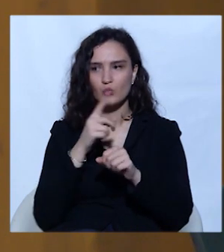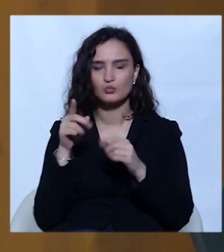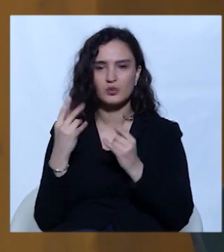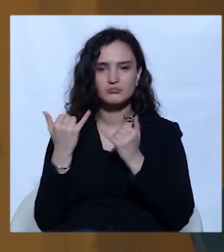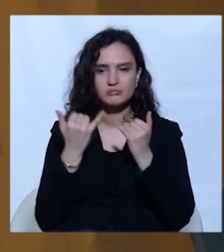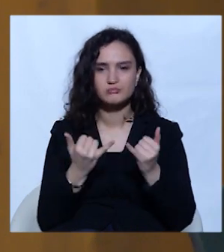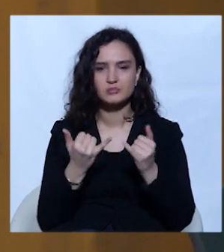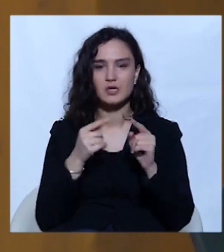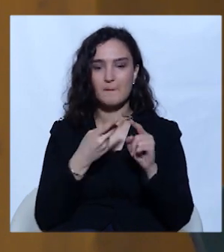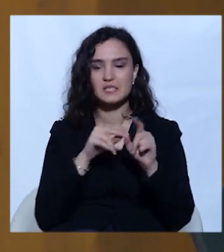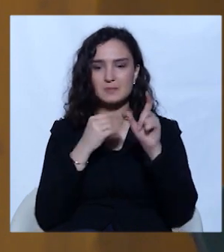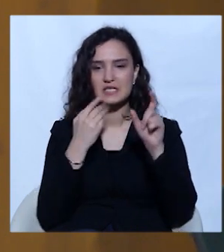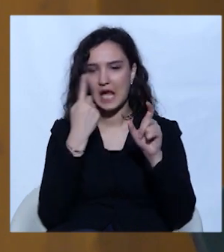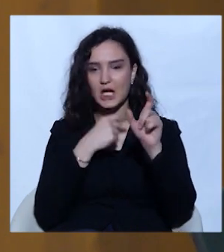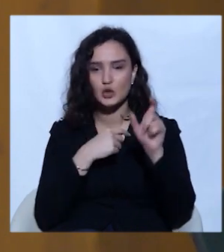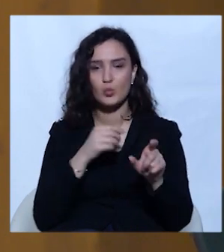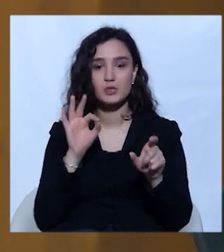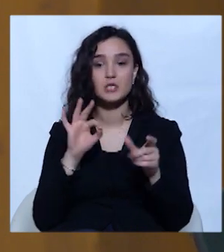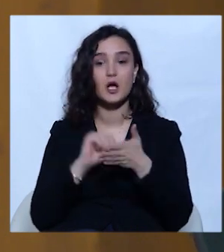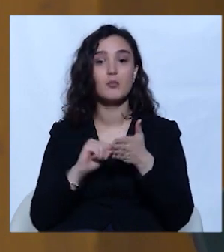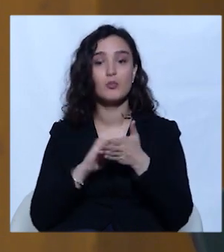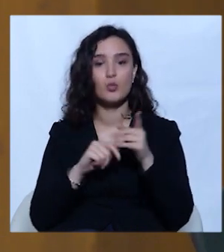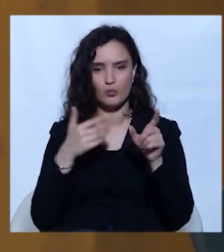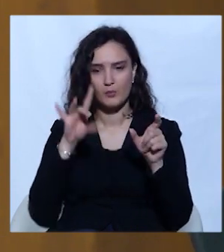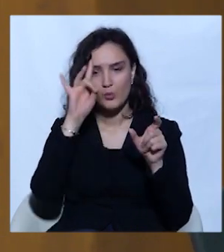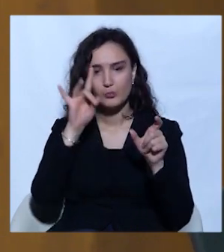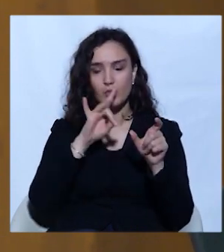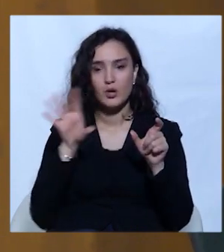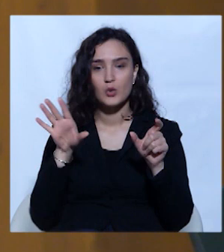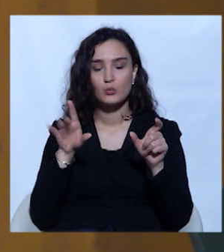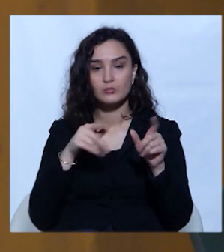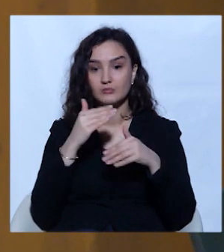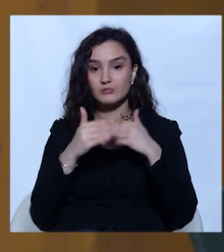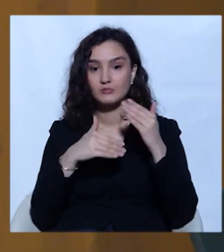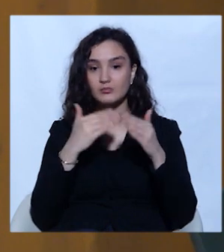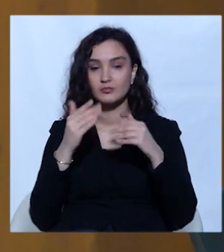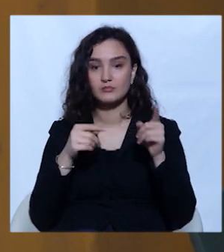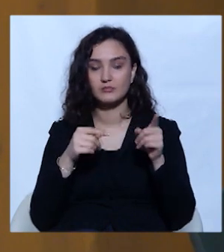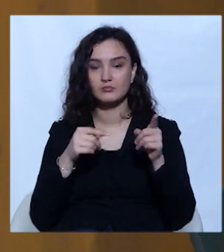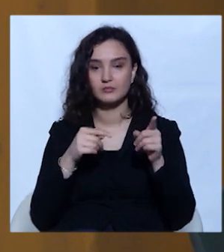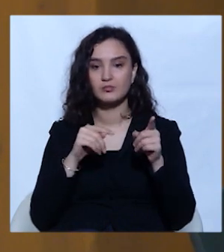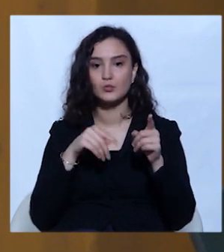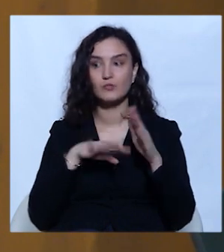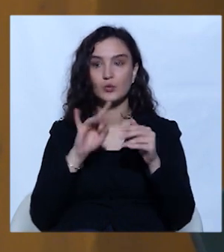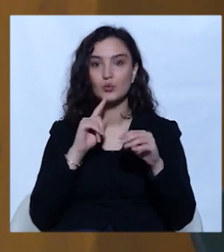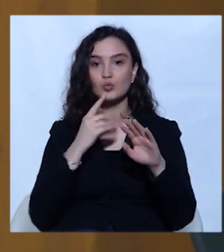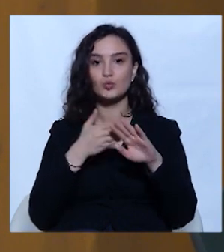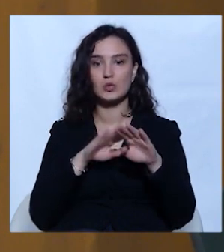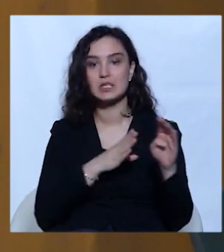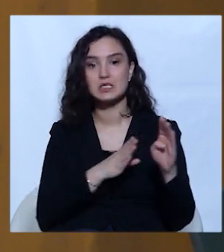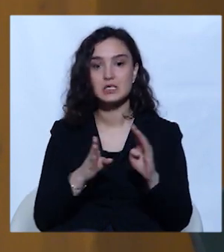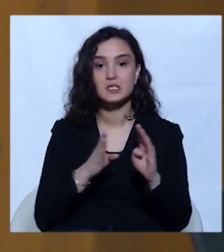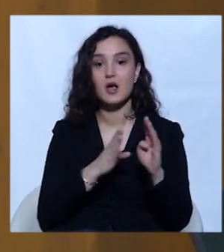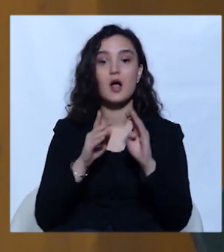his peers, and he becomes popular, but I would suggest in a much more difficult way and a